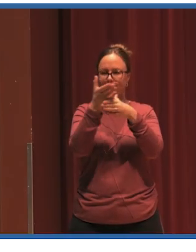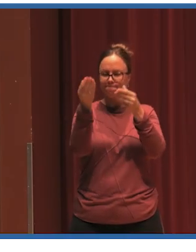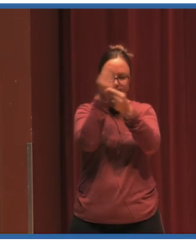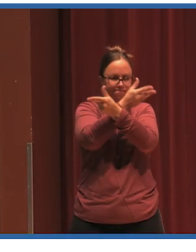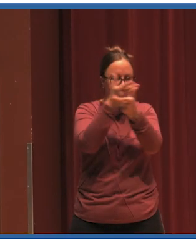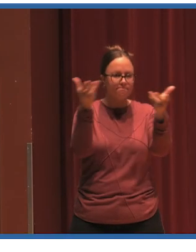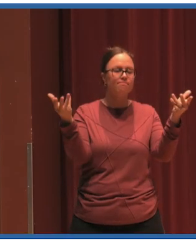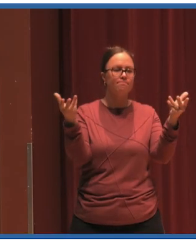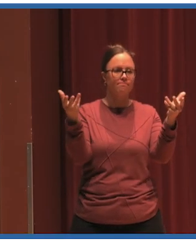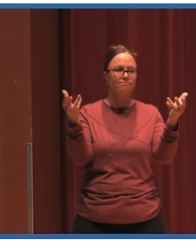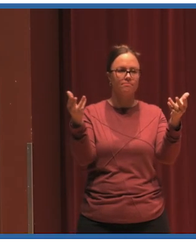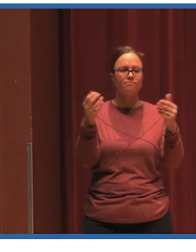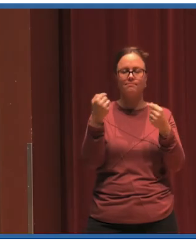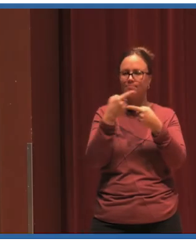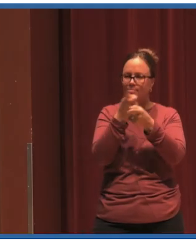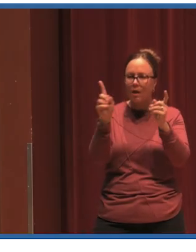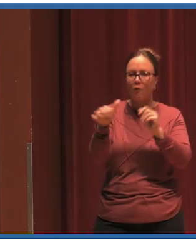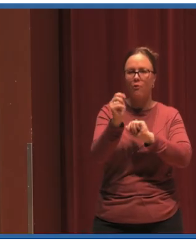others.